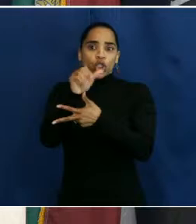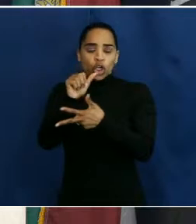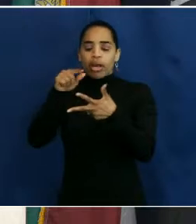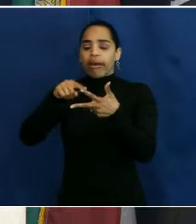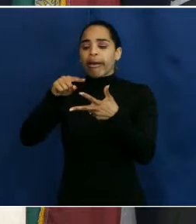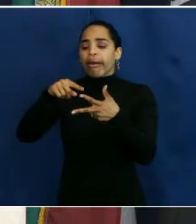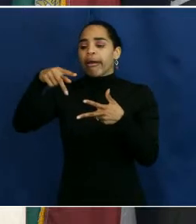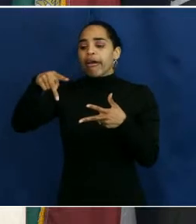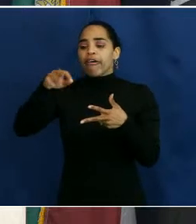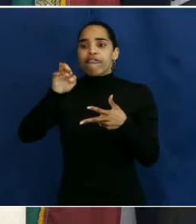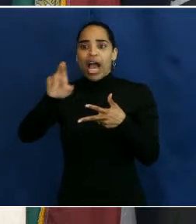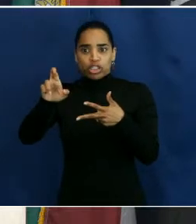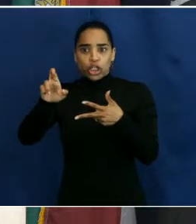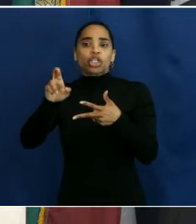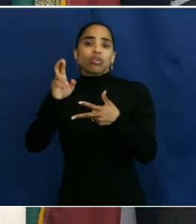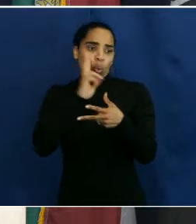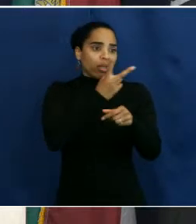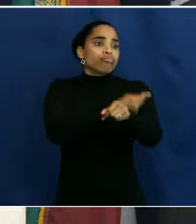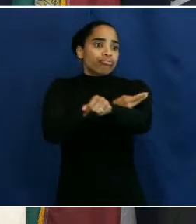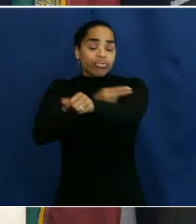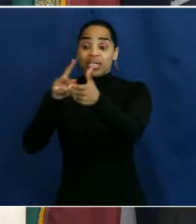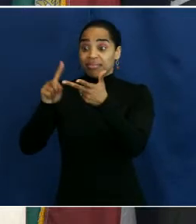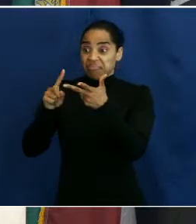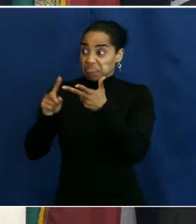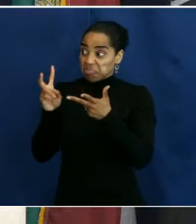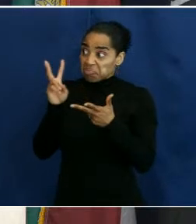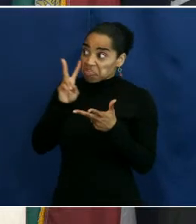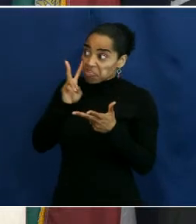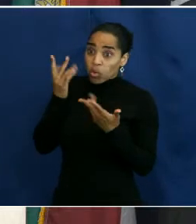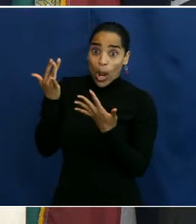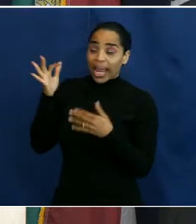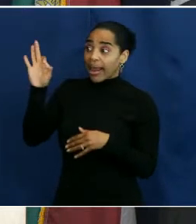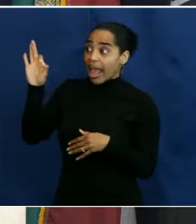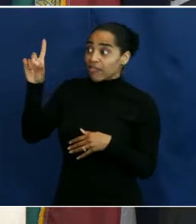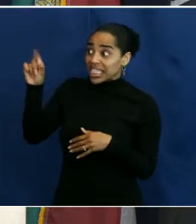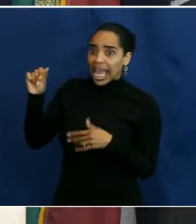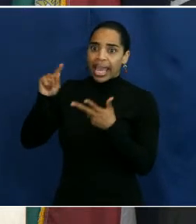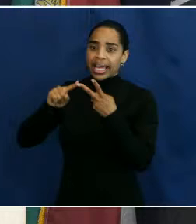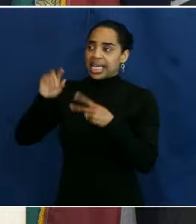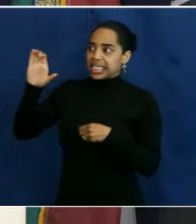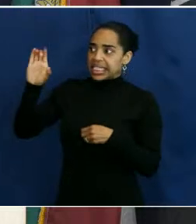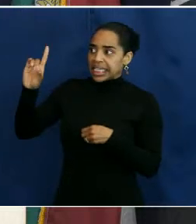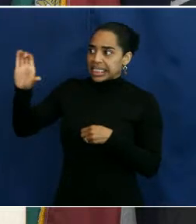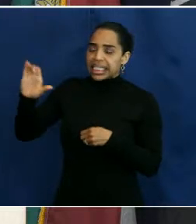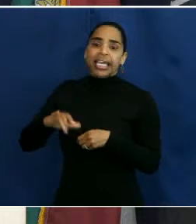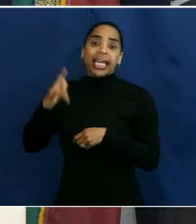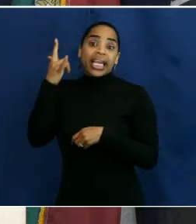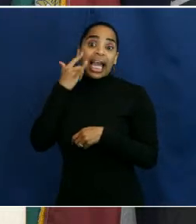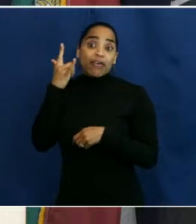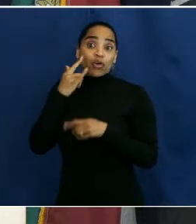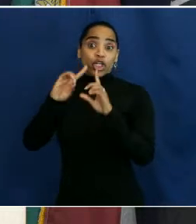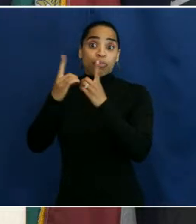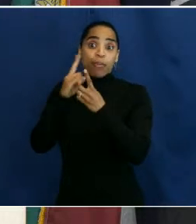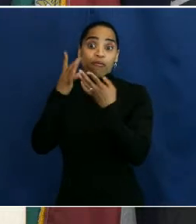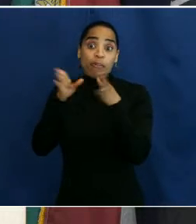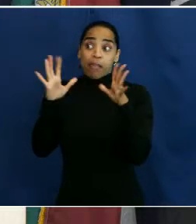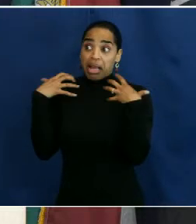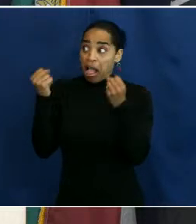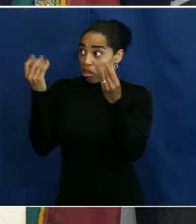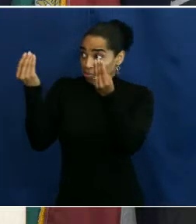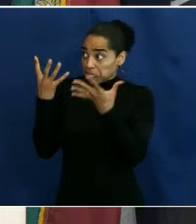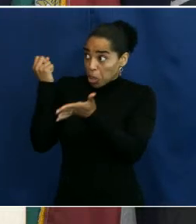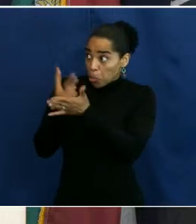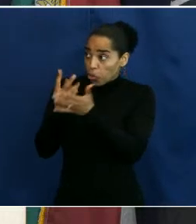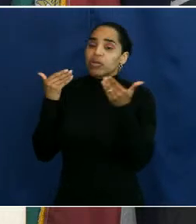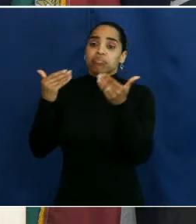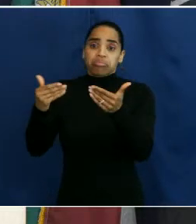we will hold the ones we have and await further guidance from FDA and CDC and California Department of Public Health.